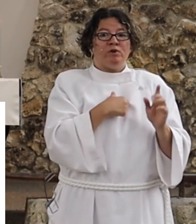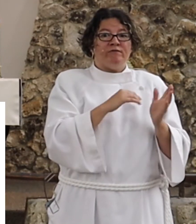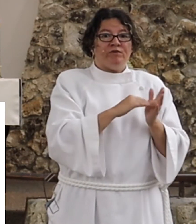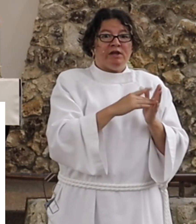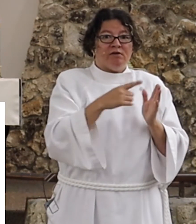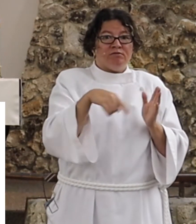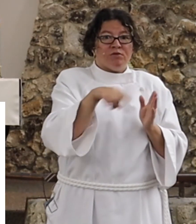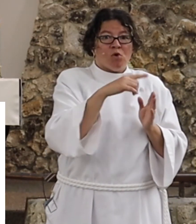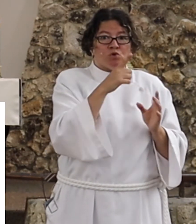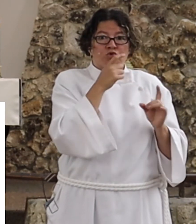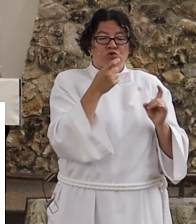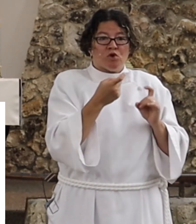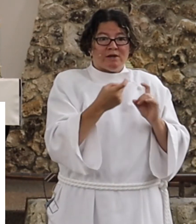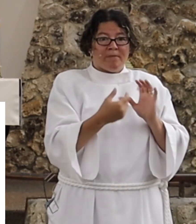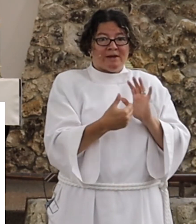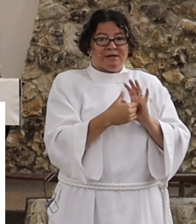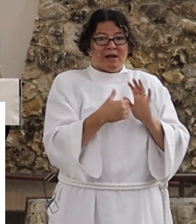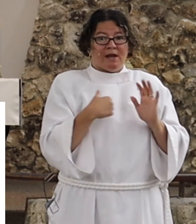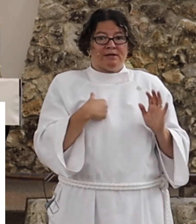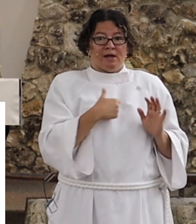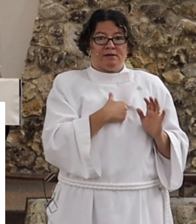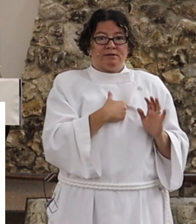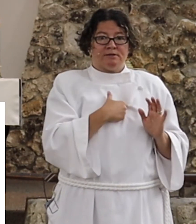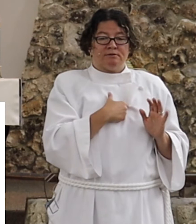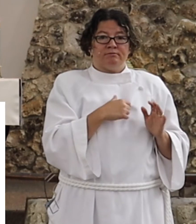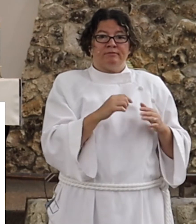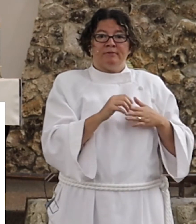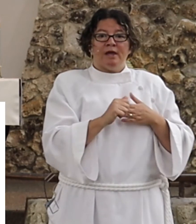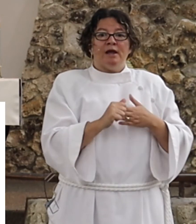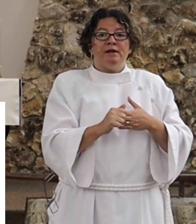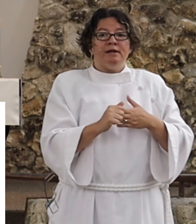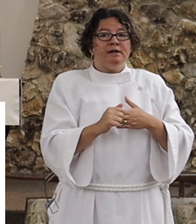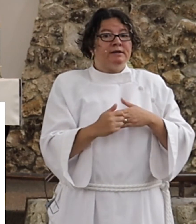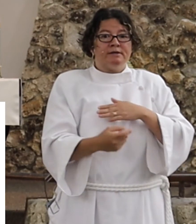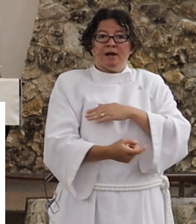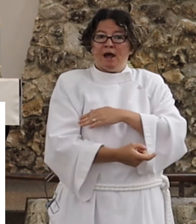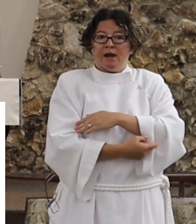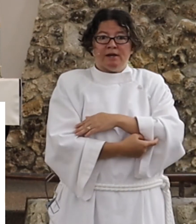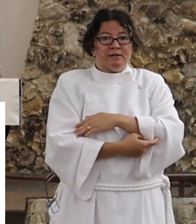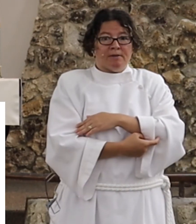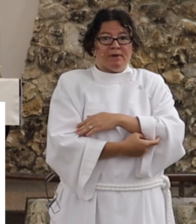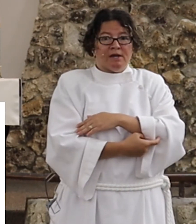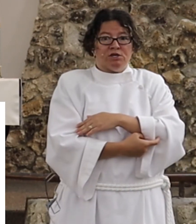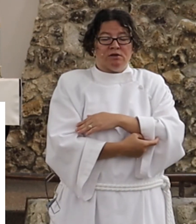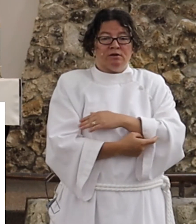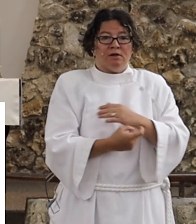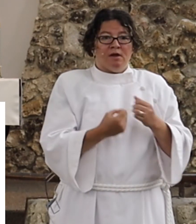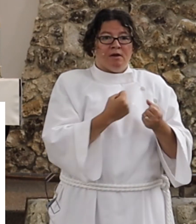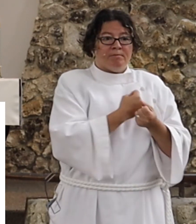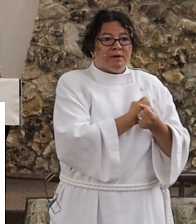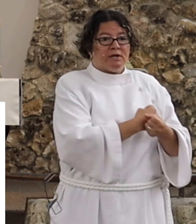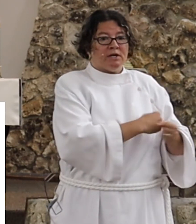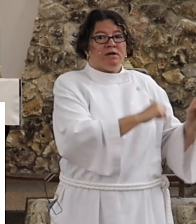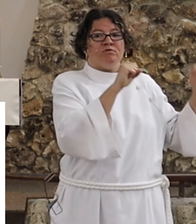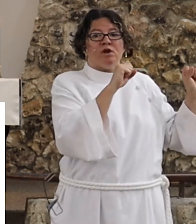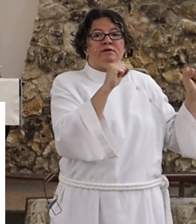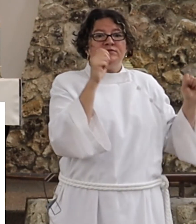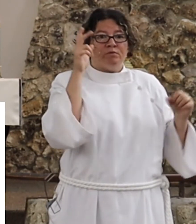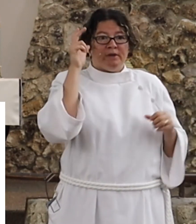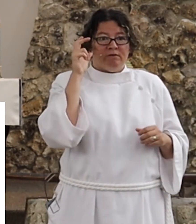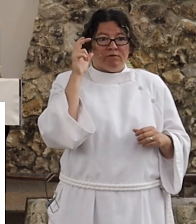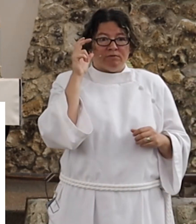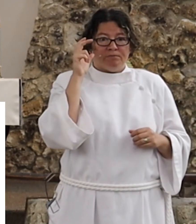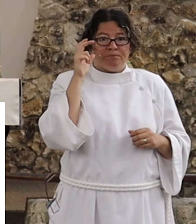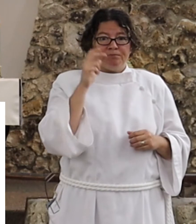as we forgive those who trespass against us. And lead us not into temptation, but deliver us